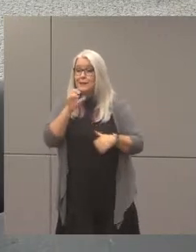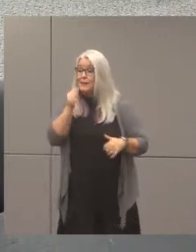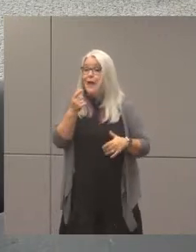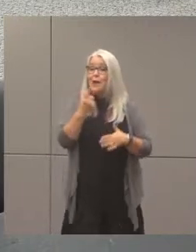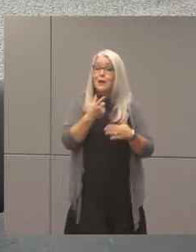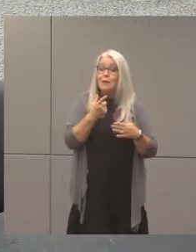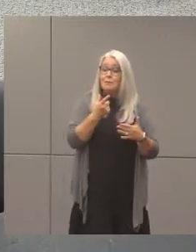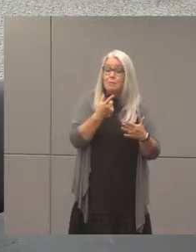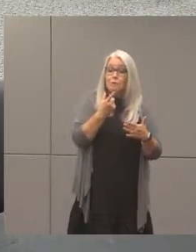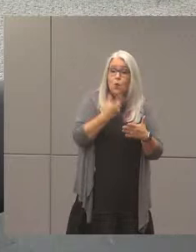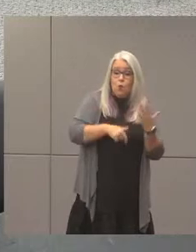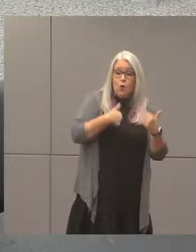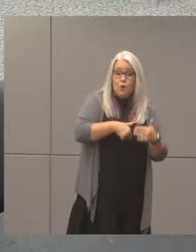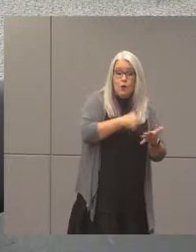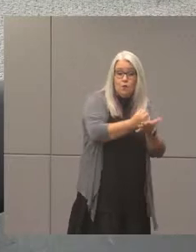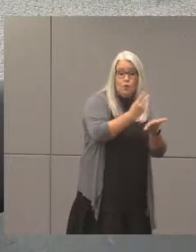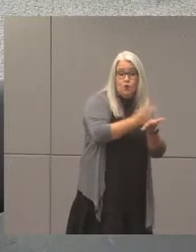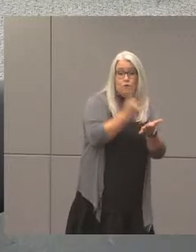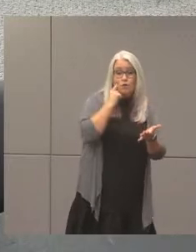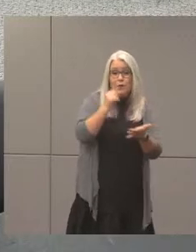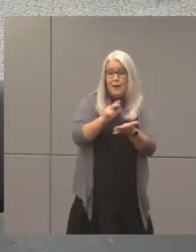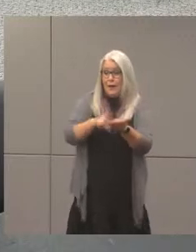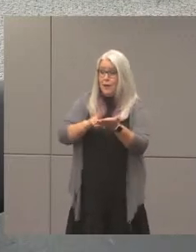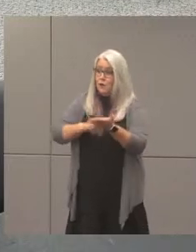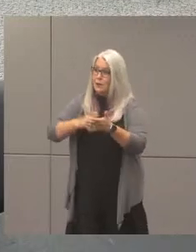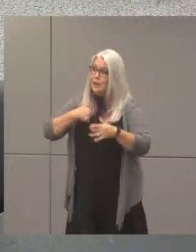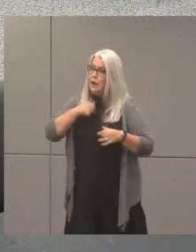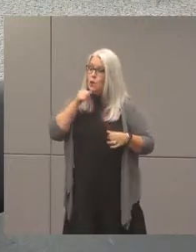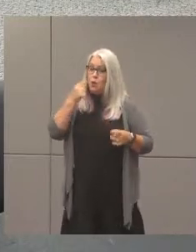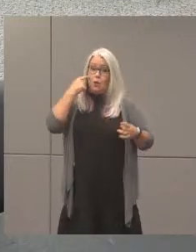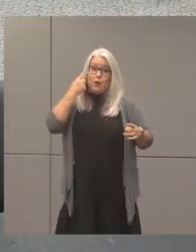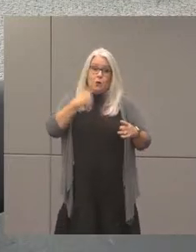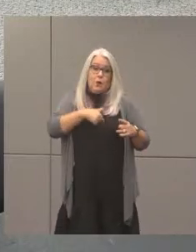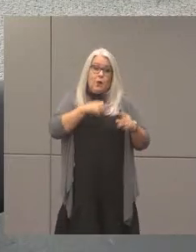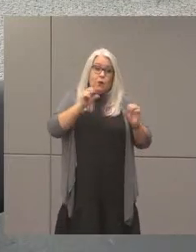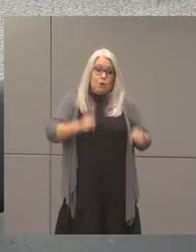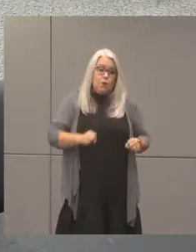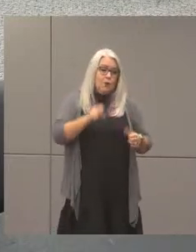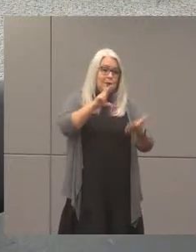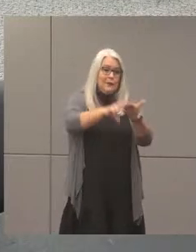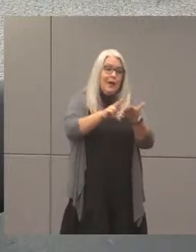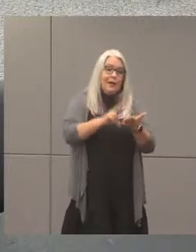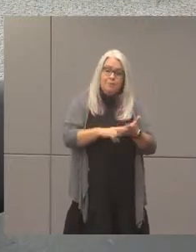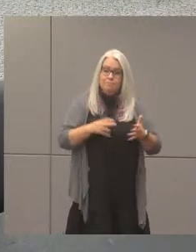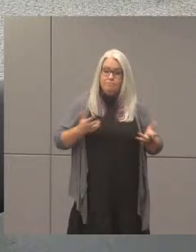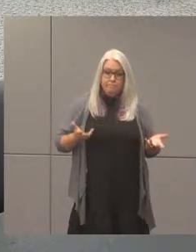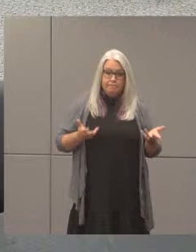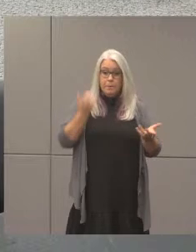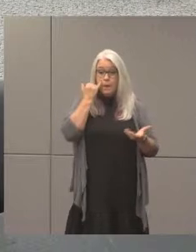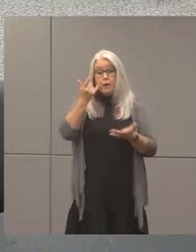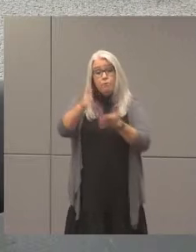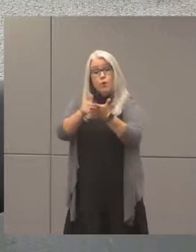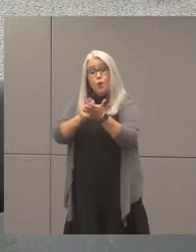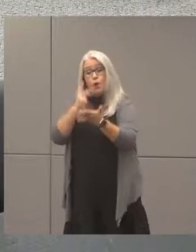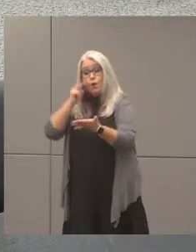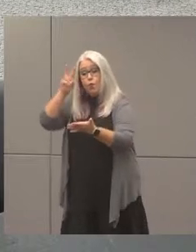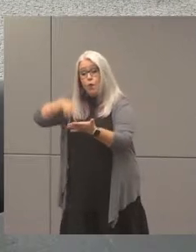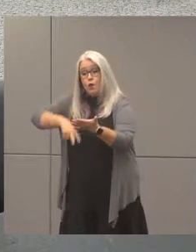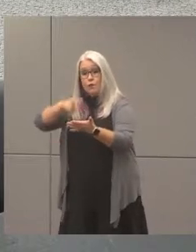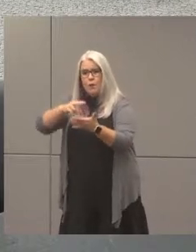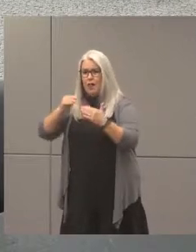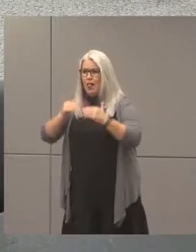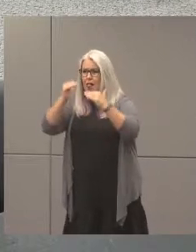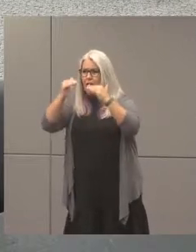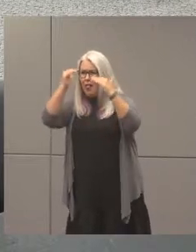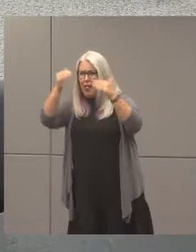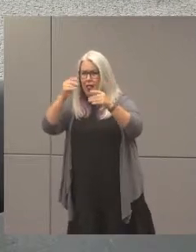you've approved is not the contract. So I don't think that we could sign it at that point in time. If an attorney looked at it and said, wait a minute, there's escalation clauses